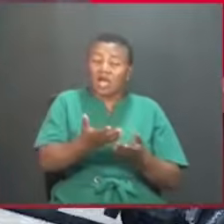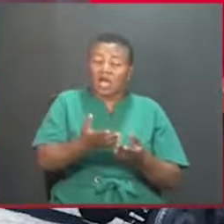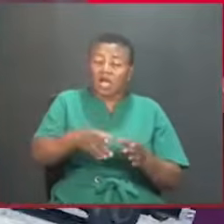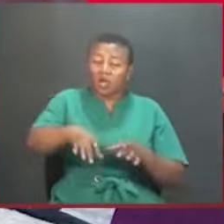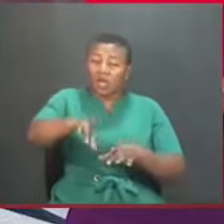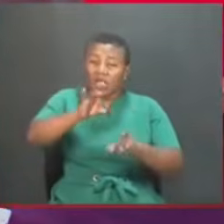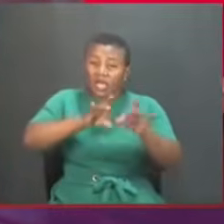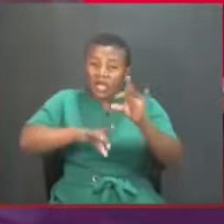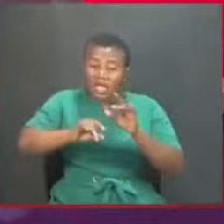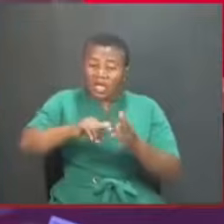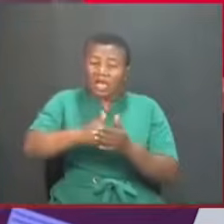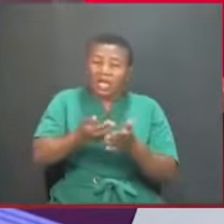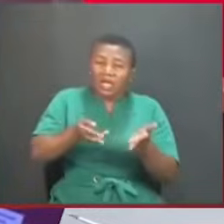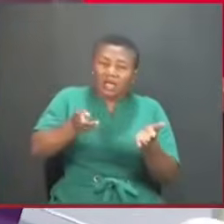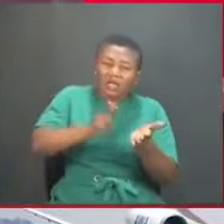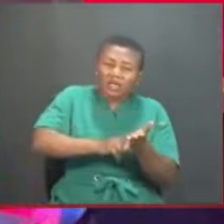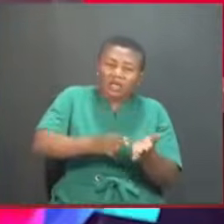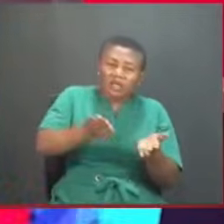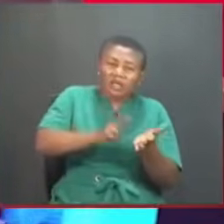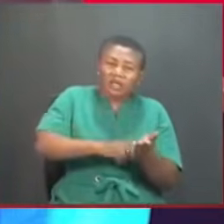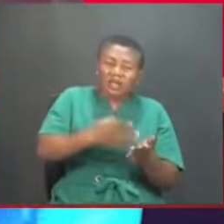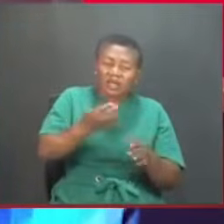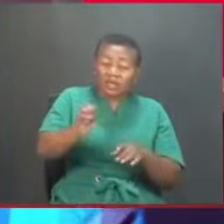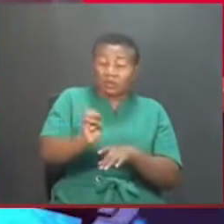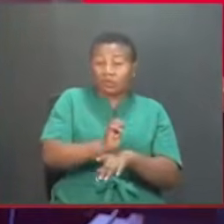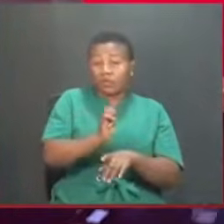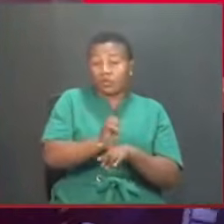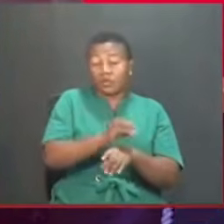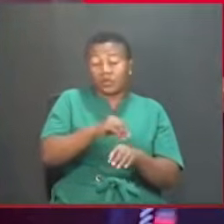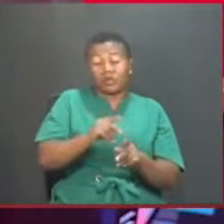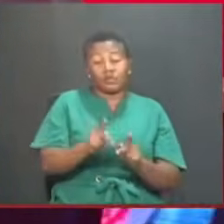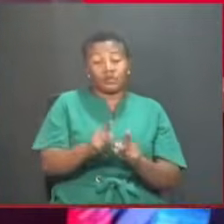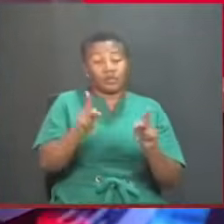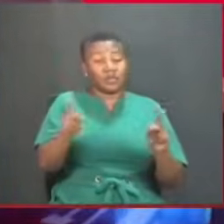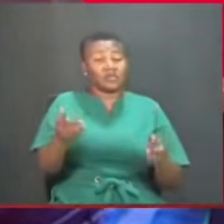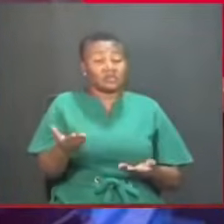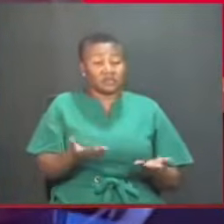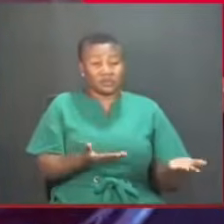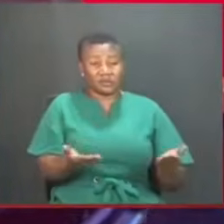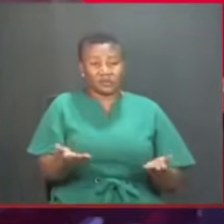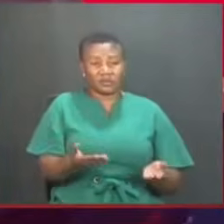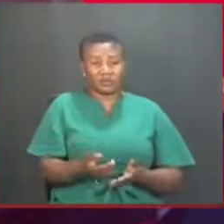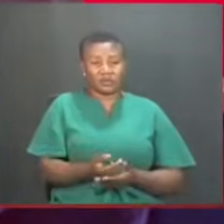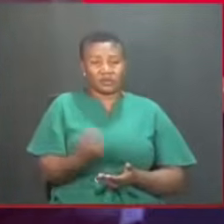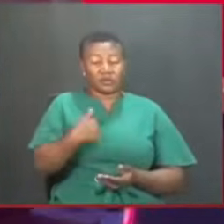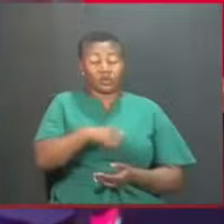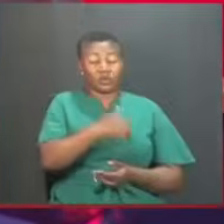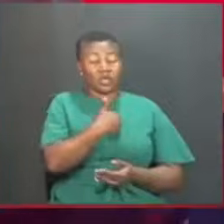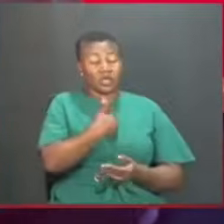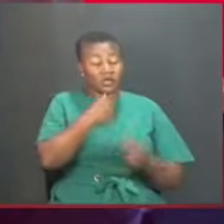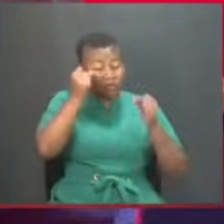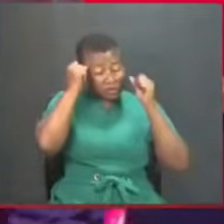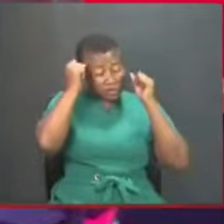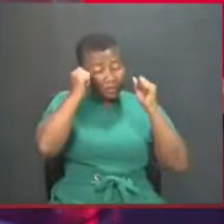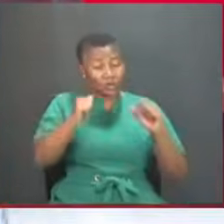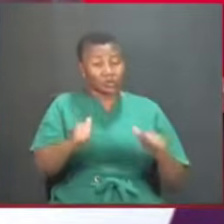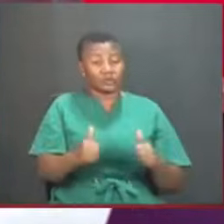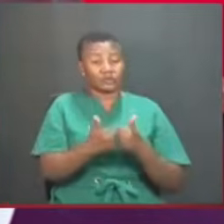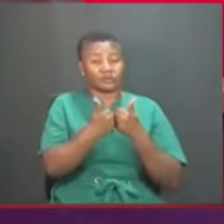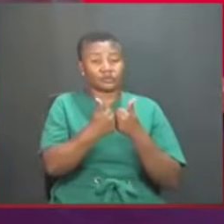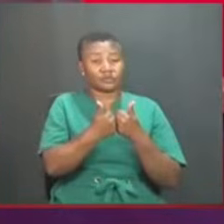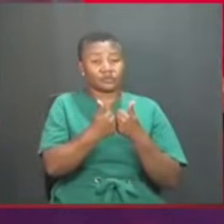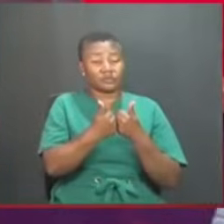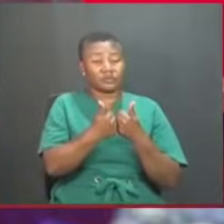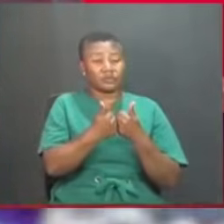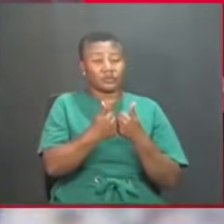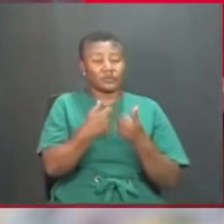recruitment, employment in the public service. We have a serious challenge. We have to